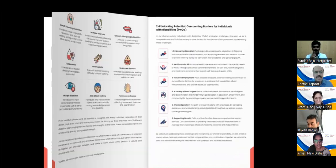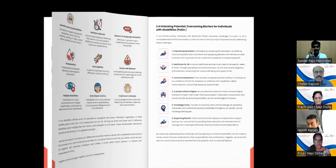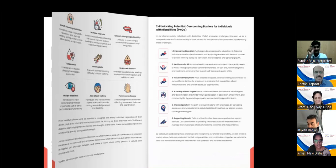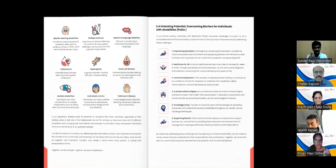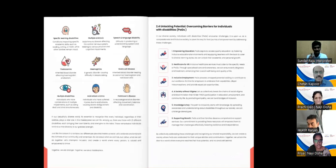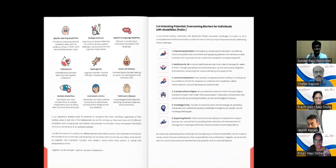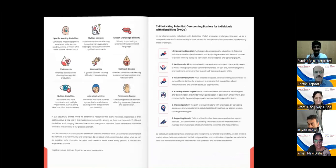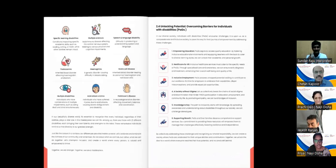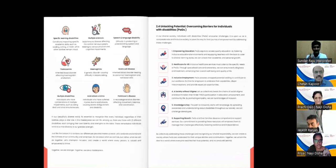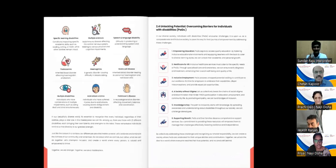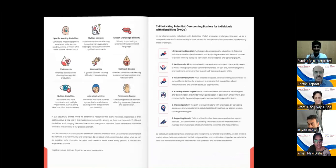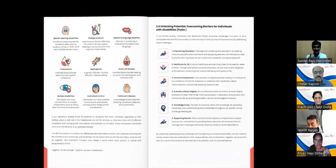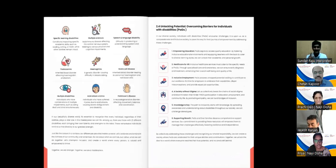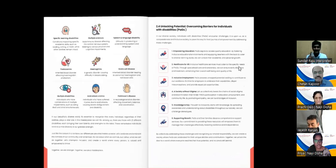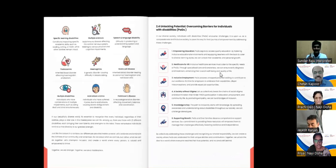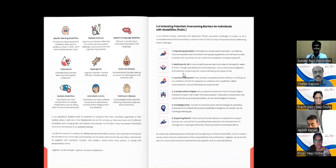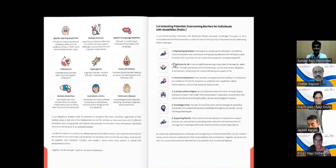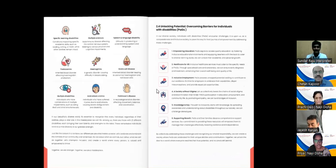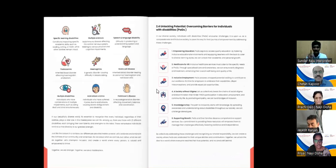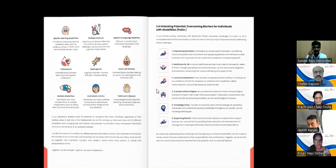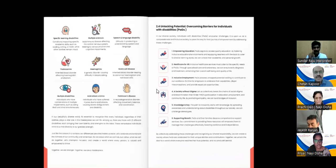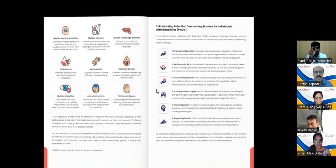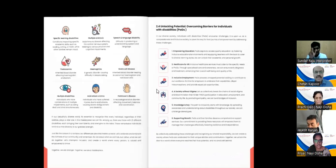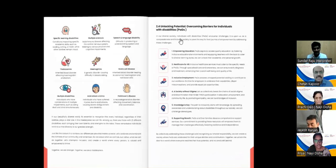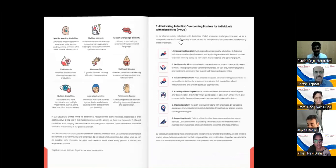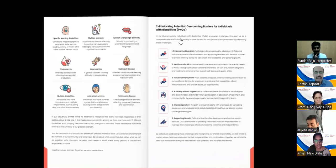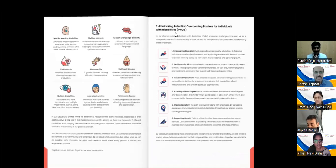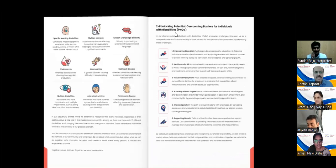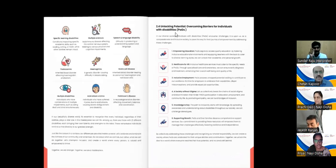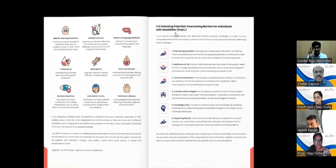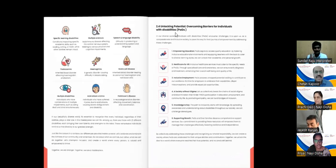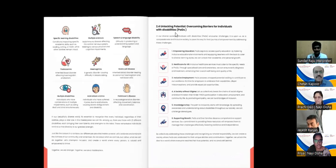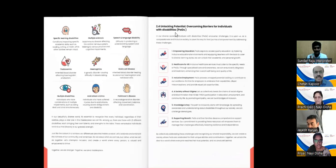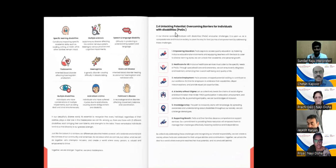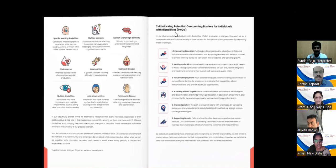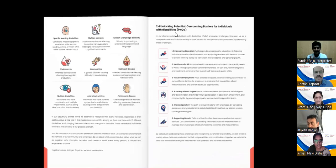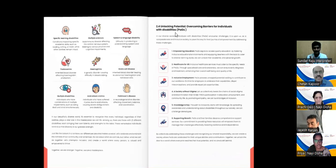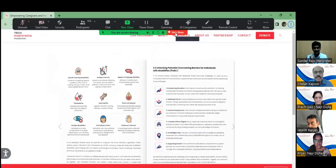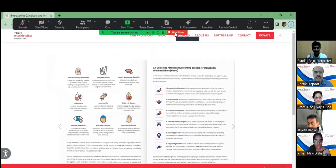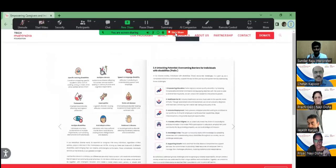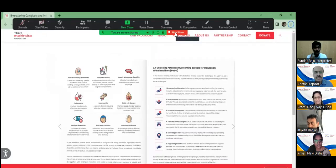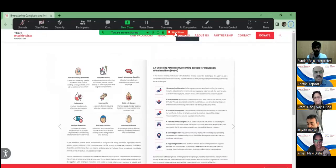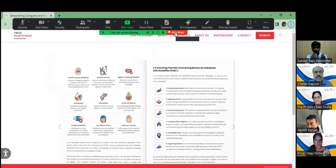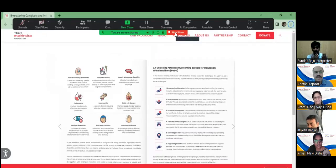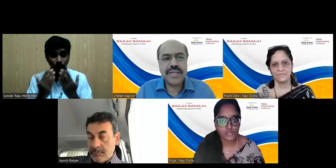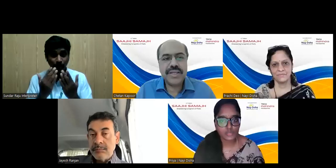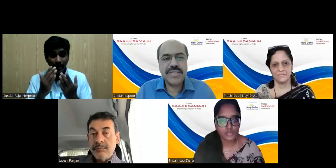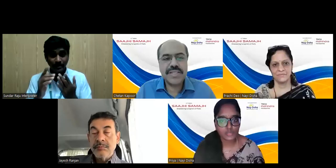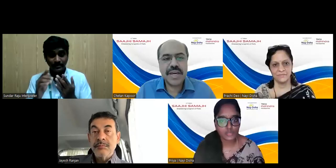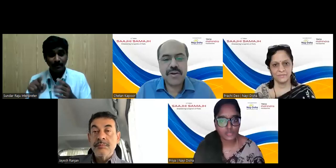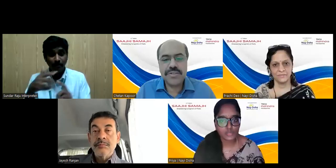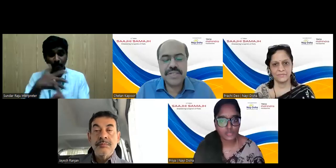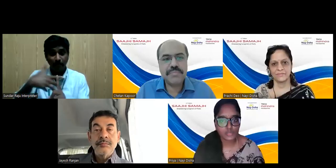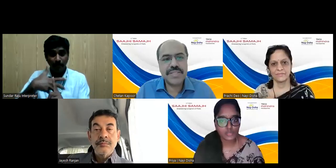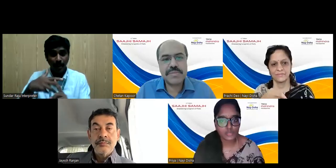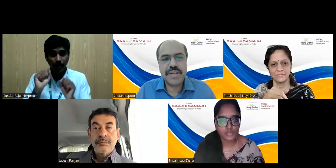Mr. Jayesh Ranjan to deliver the keynote address. Mr. Ranjan holds an impressive educational background, including degrees